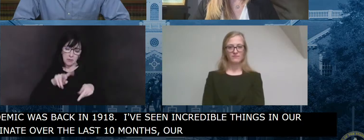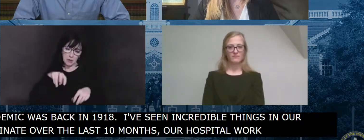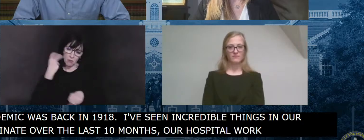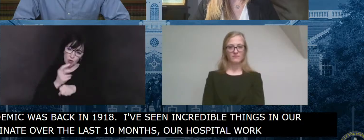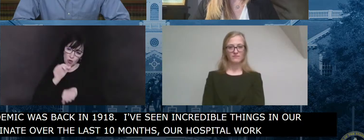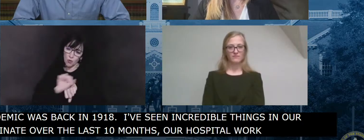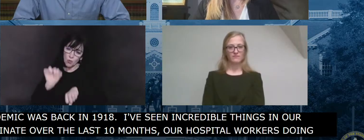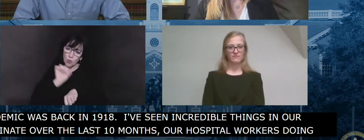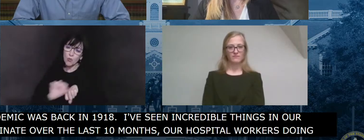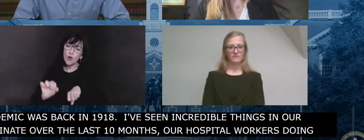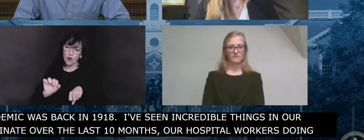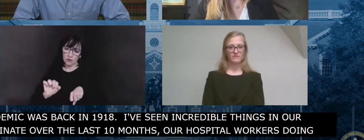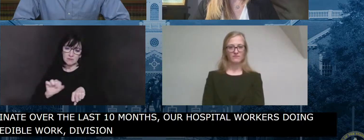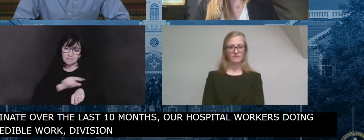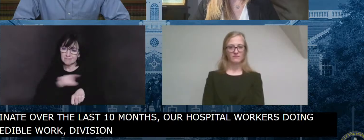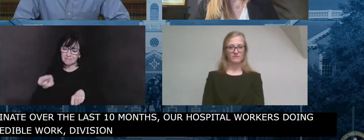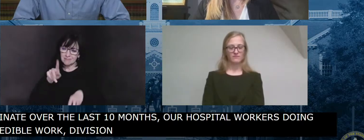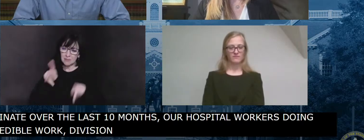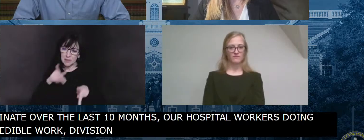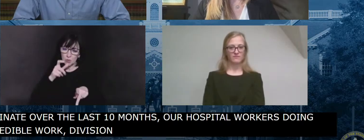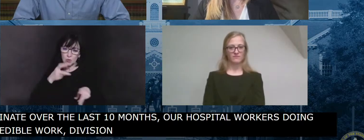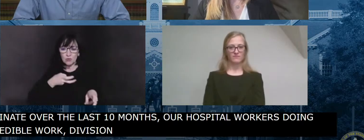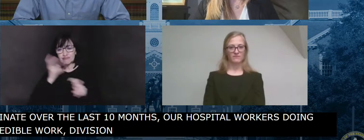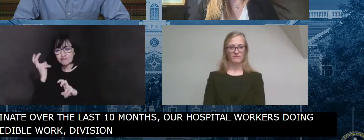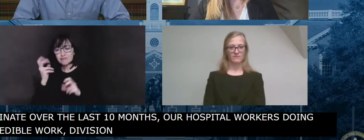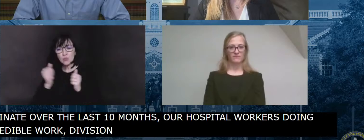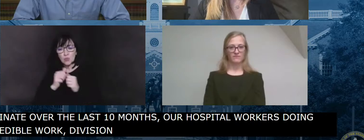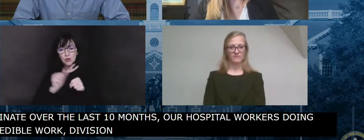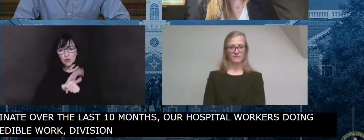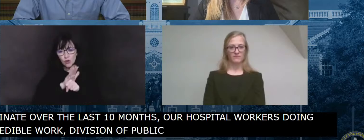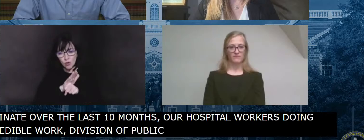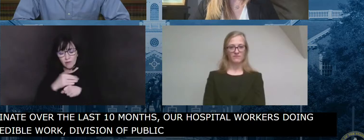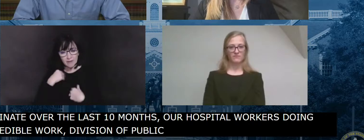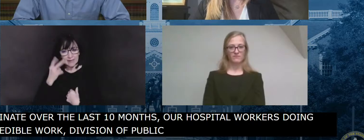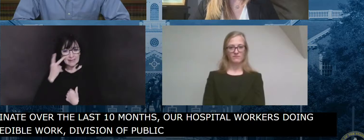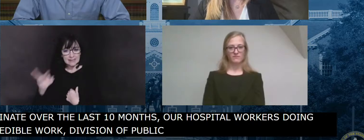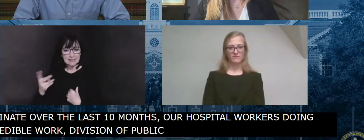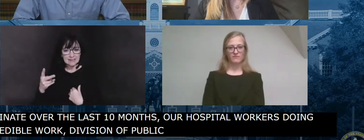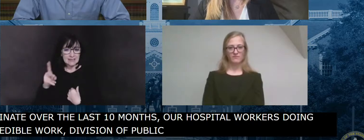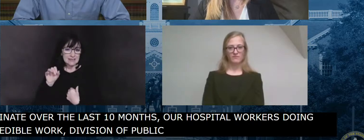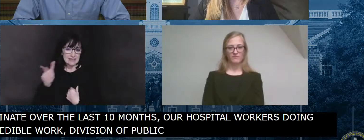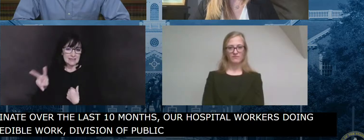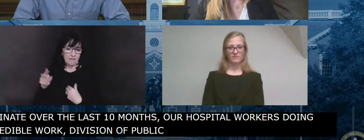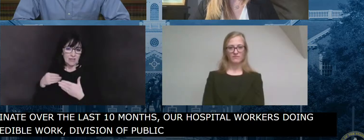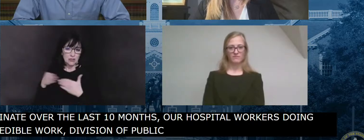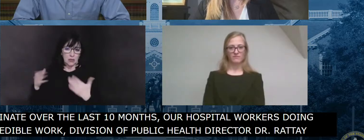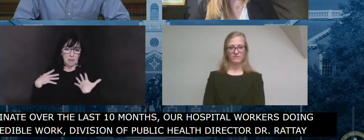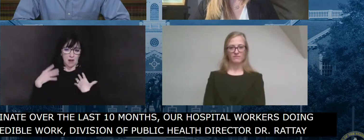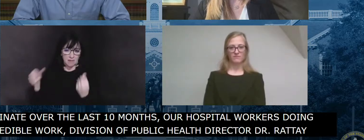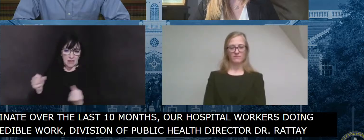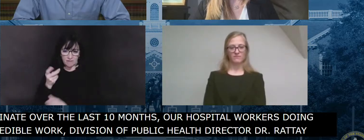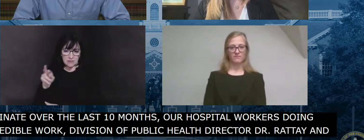Health, Director of Public Health, Dr. Rattay, and her team, the doctors Rick